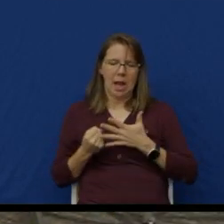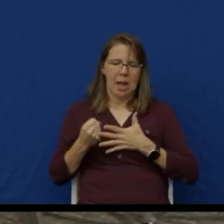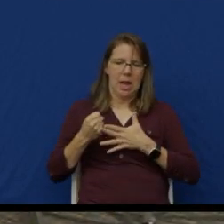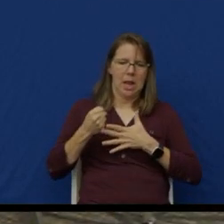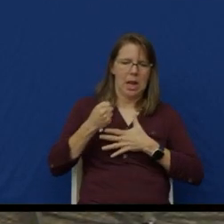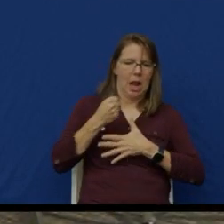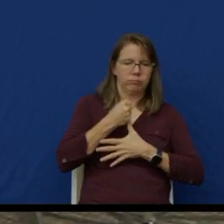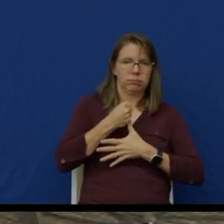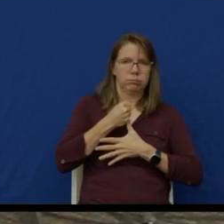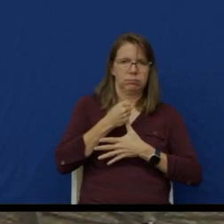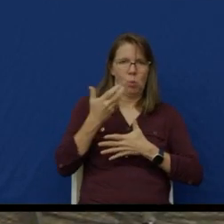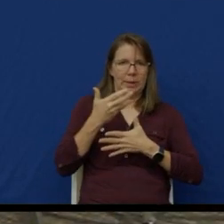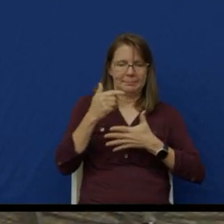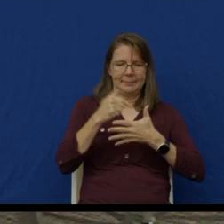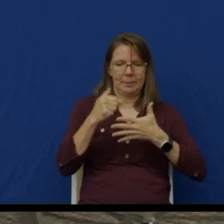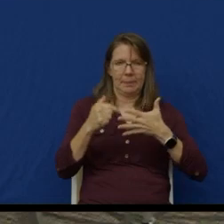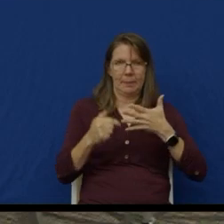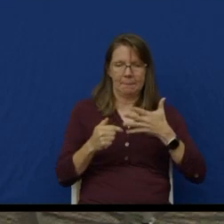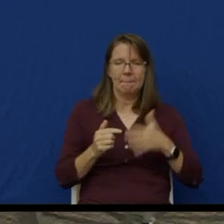morning.